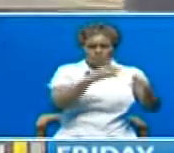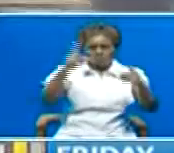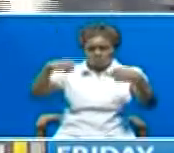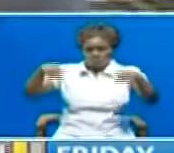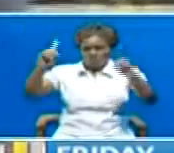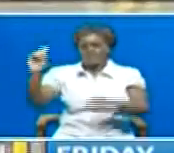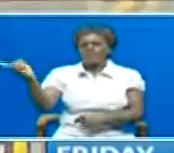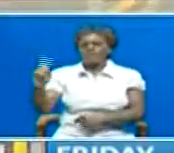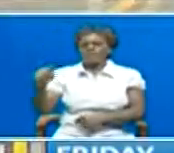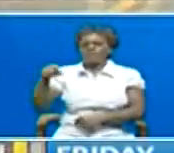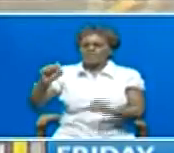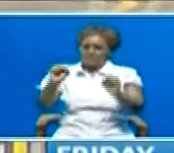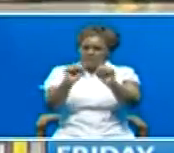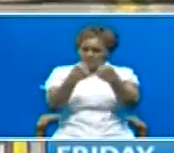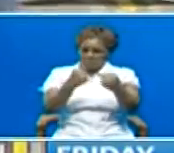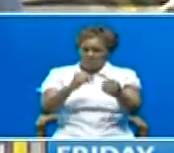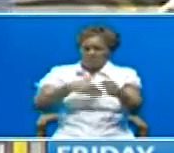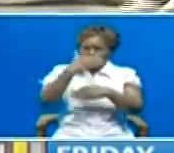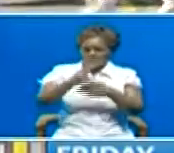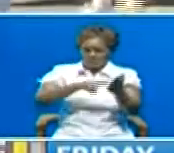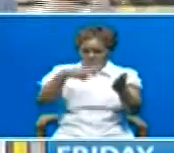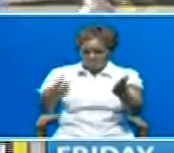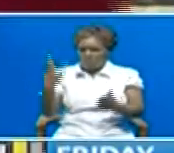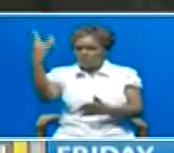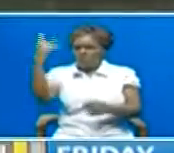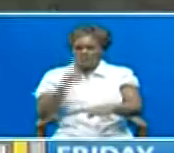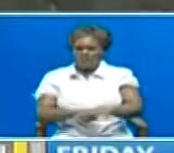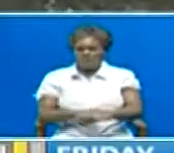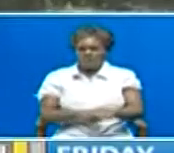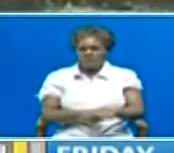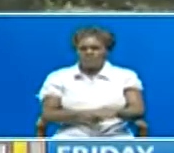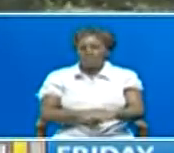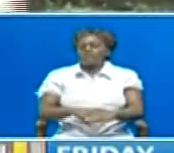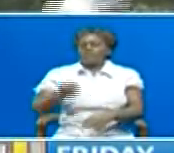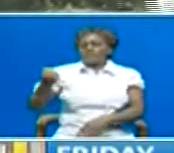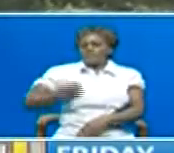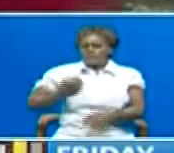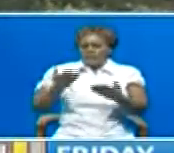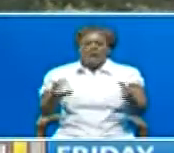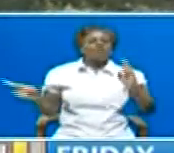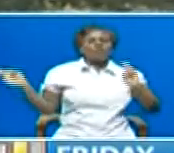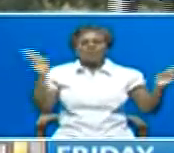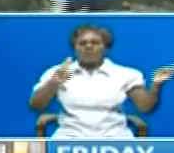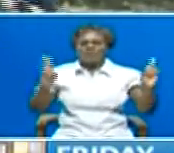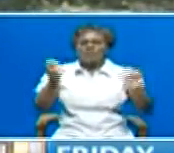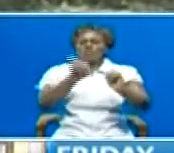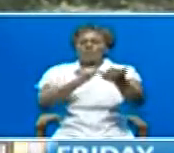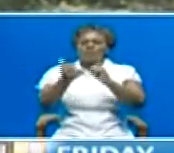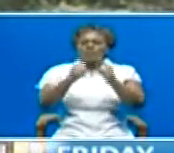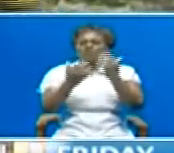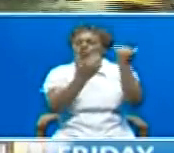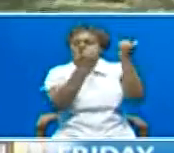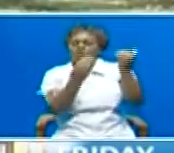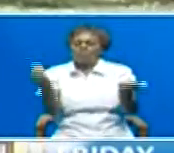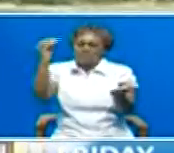crown. That feat came after falling on four different occasions. The ladies who are now preparing for the Metropolitan Games hope to